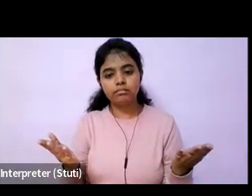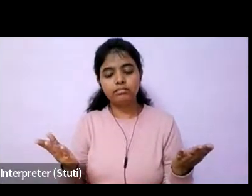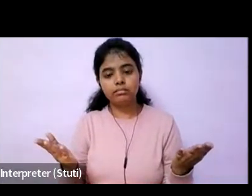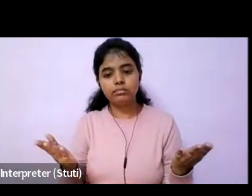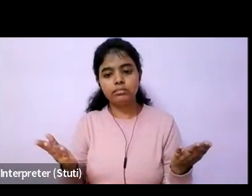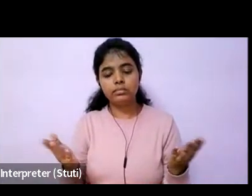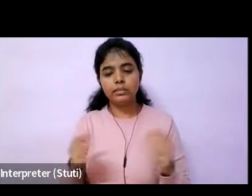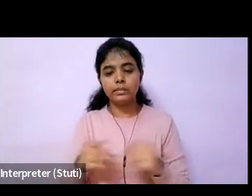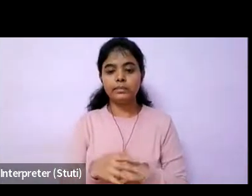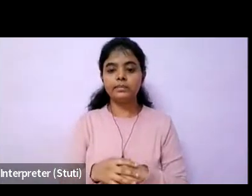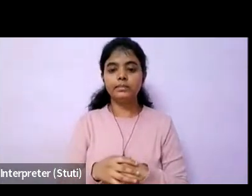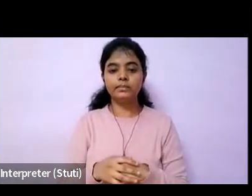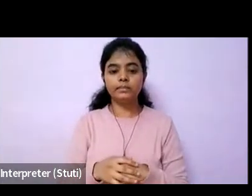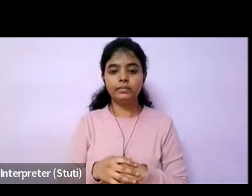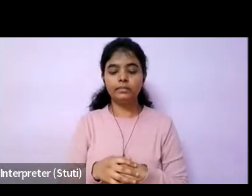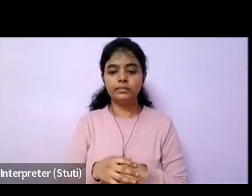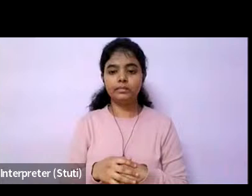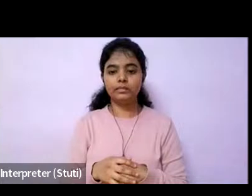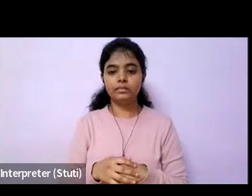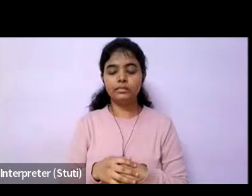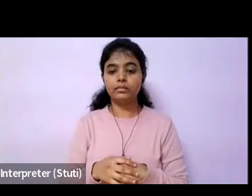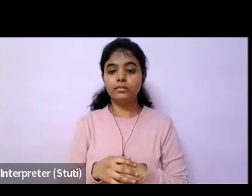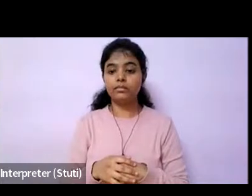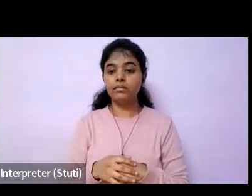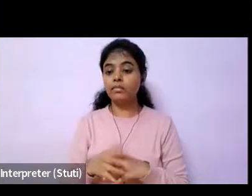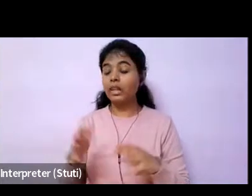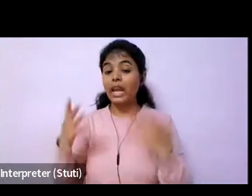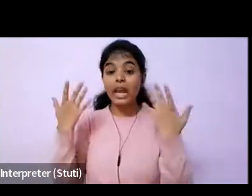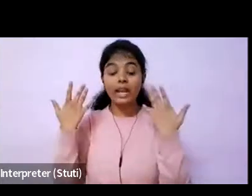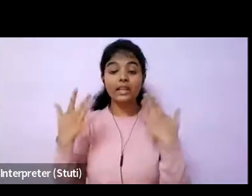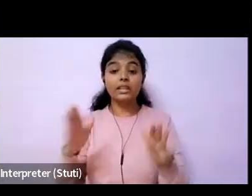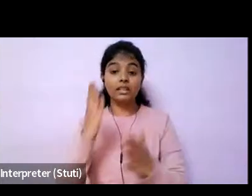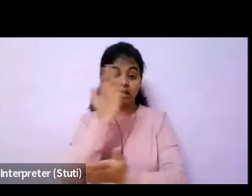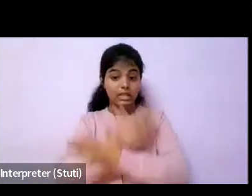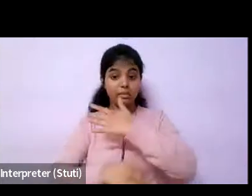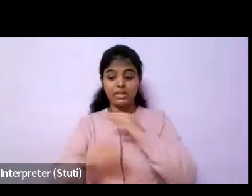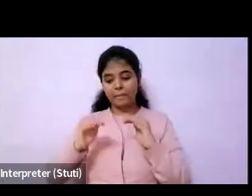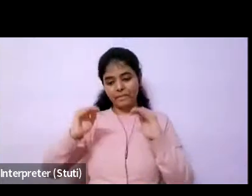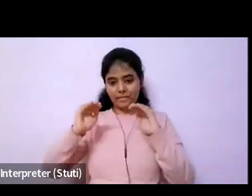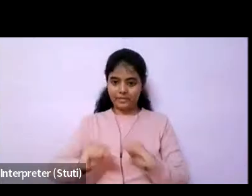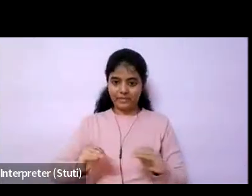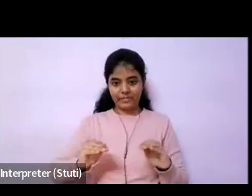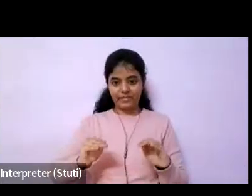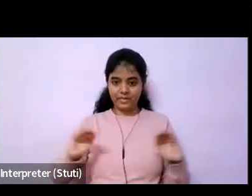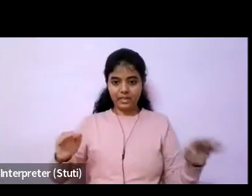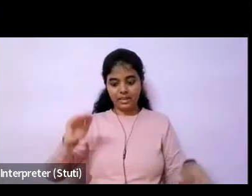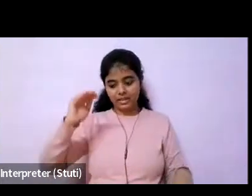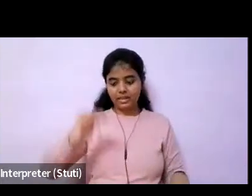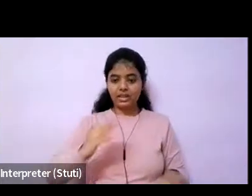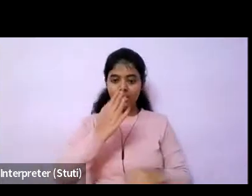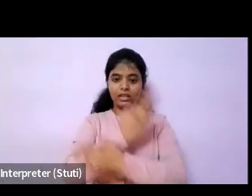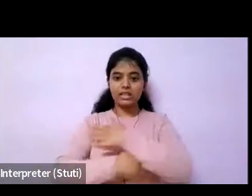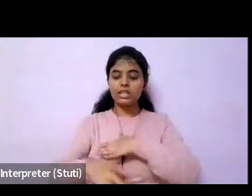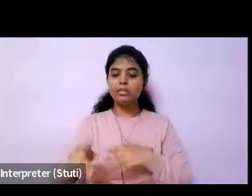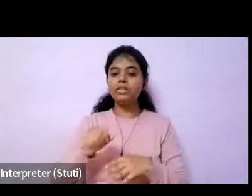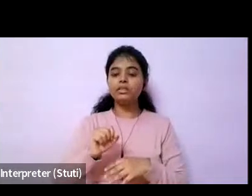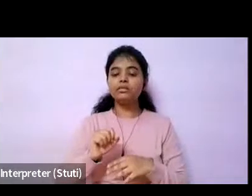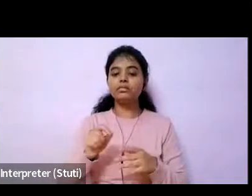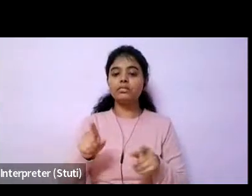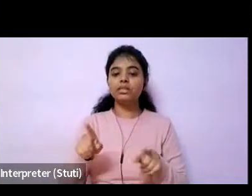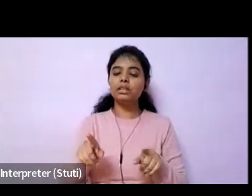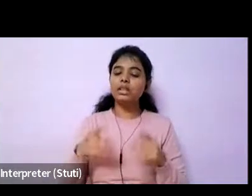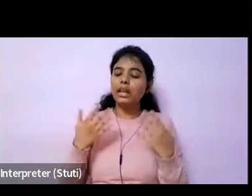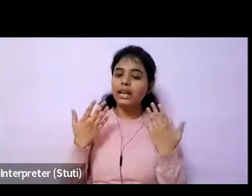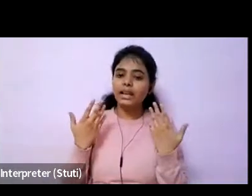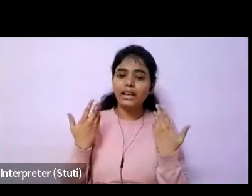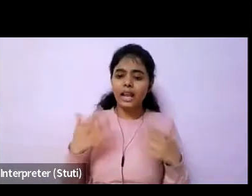this anybody who is disabled as a child. It is as if they are not matured. Even if